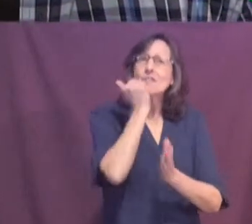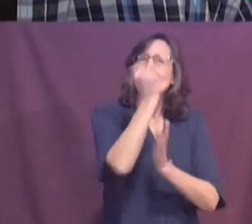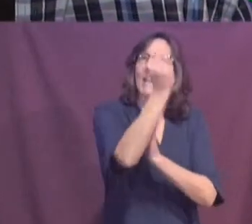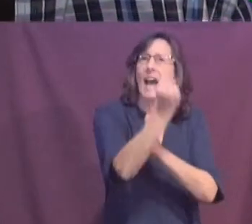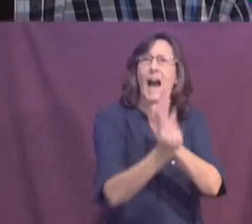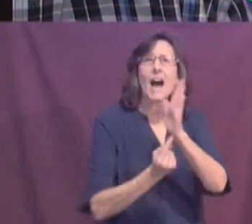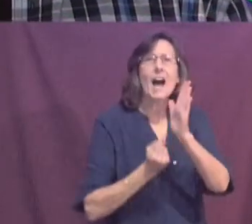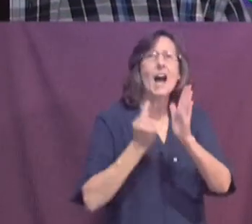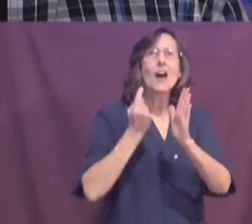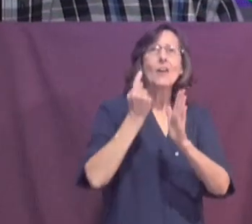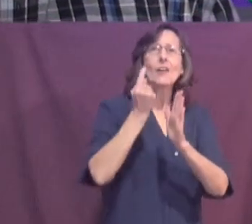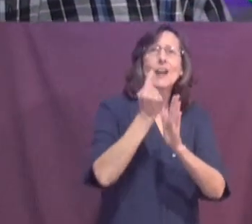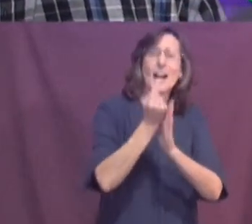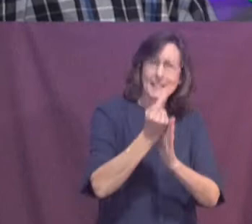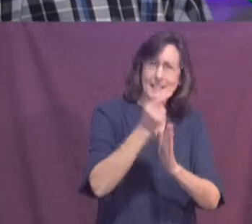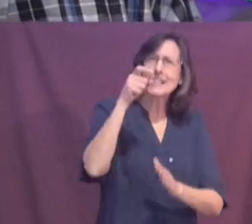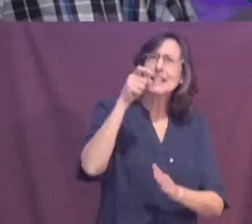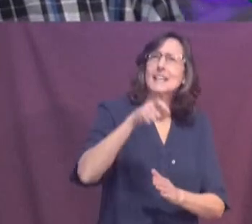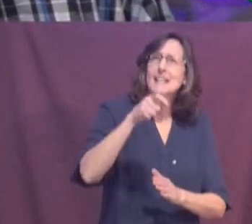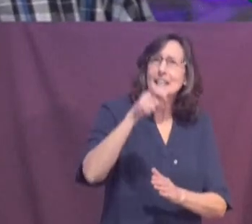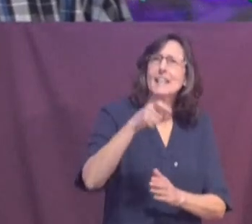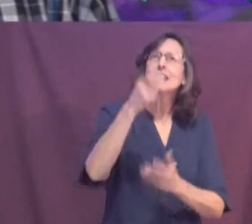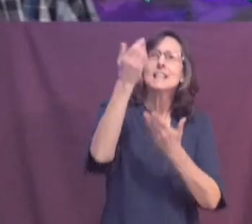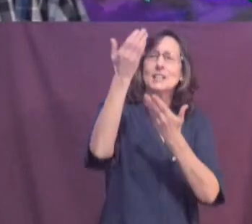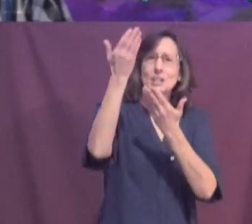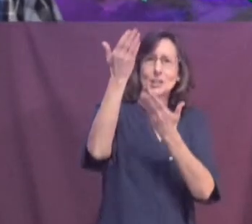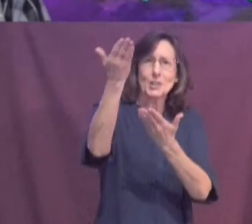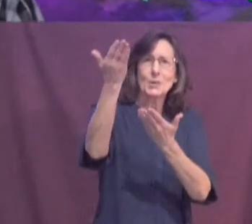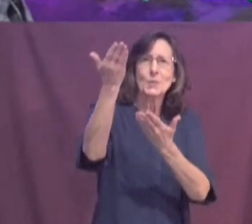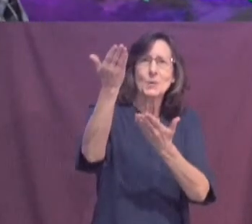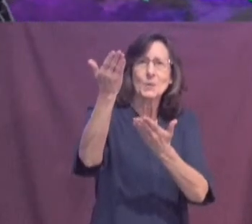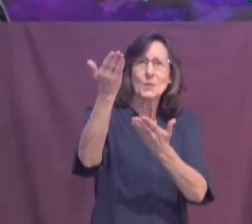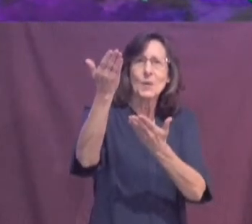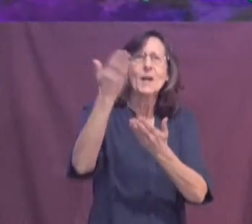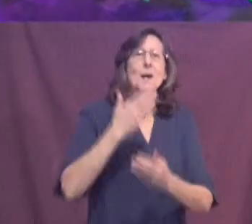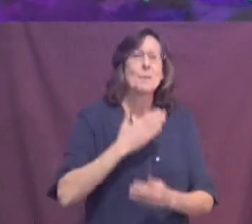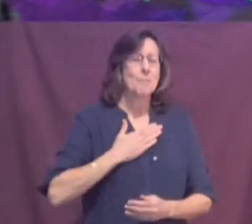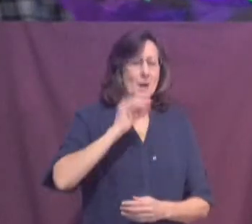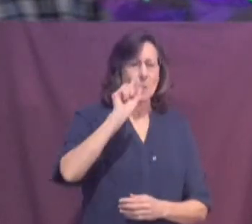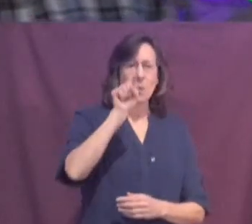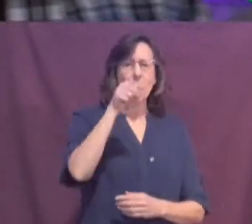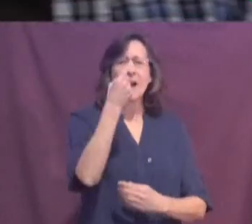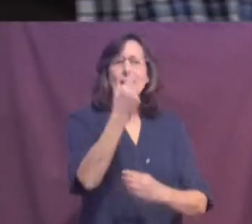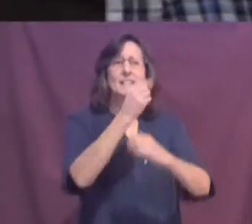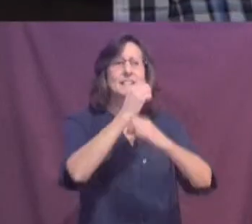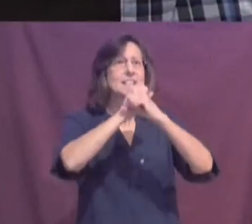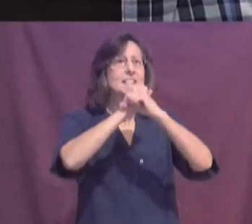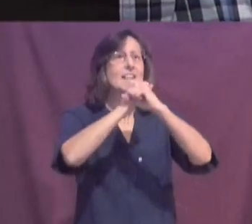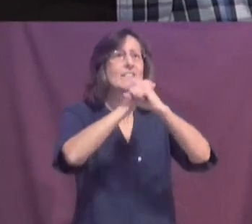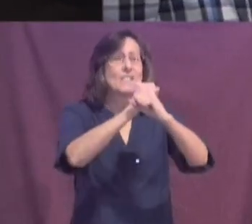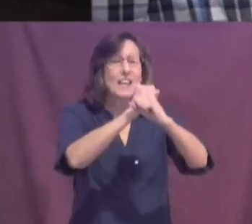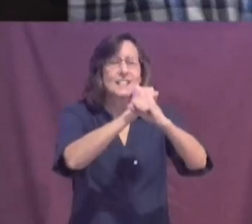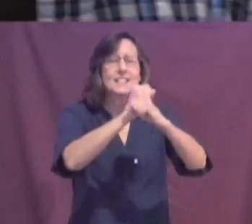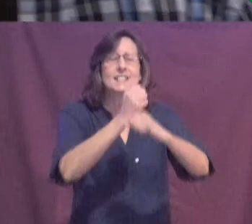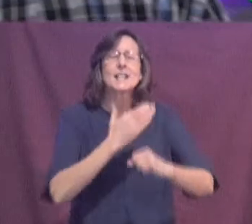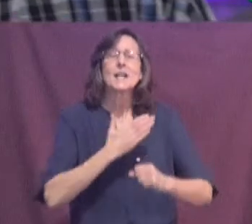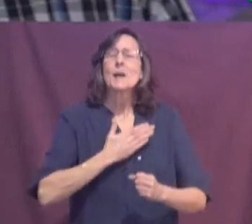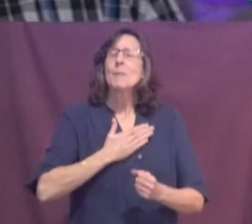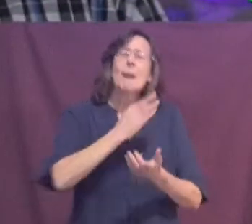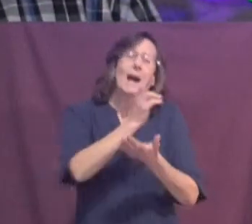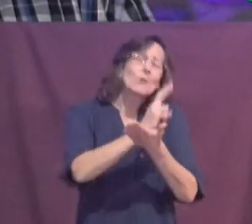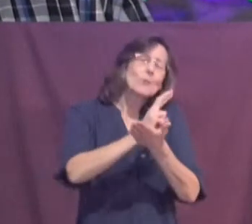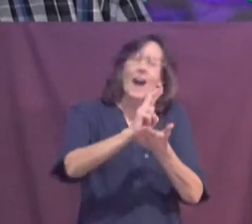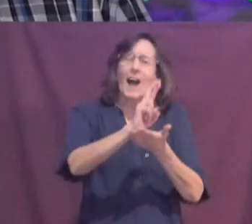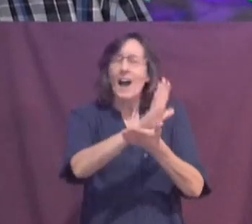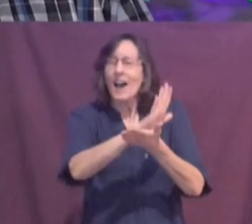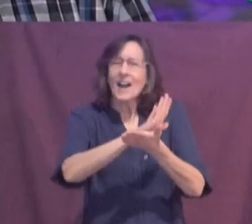Every hour I need you, my one defense,